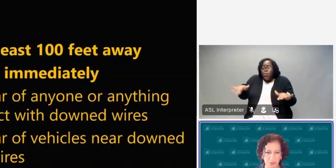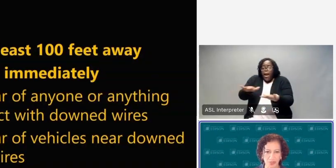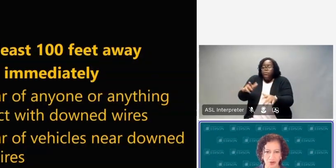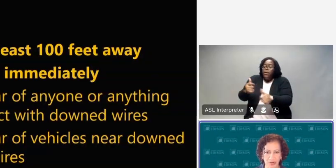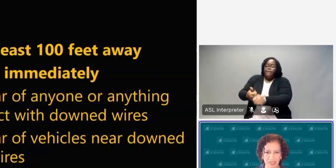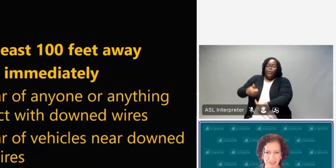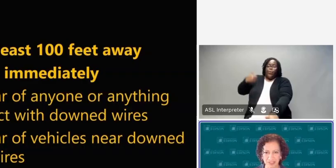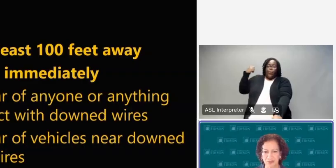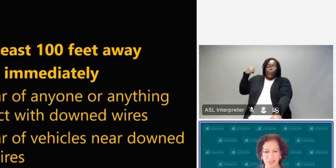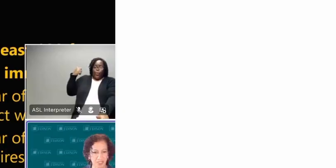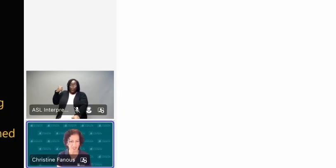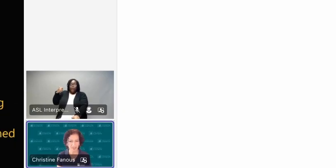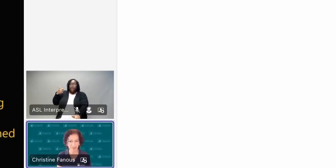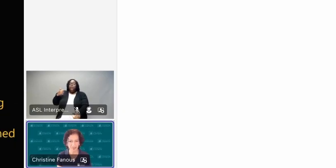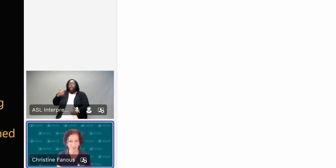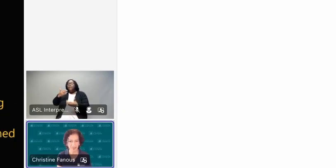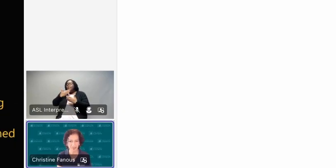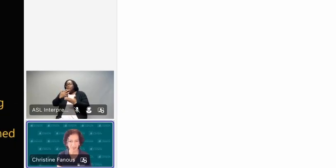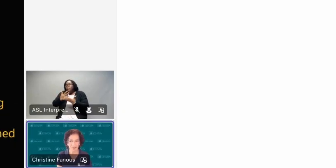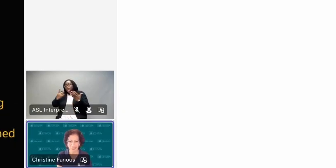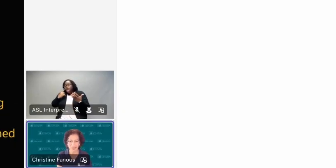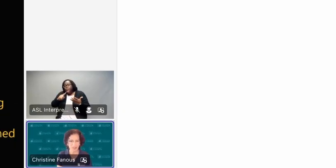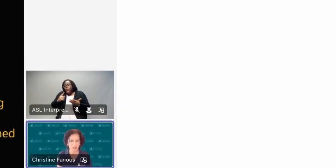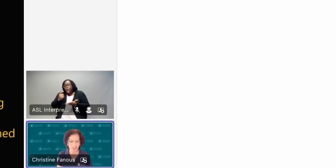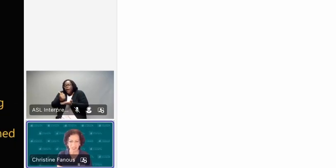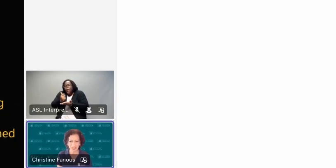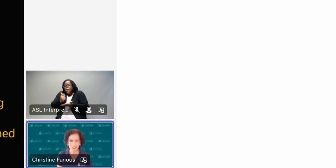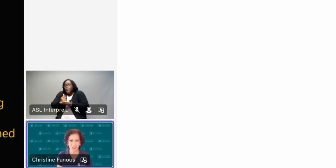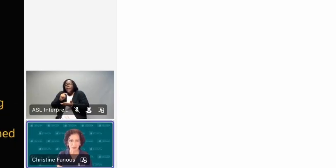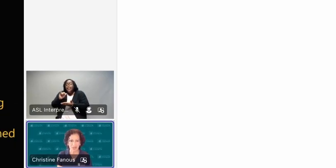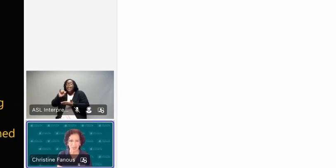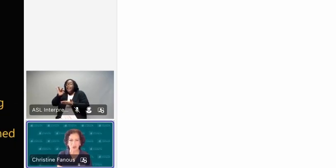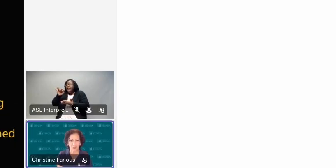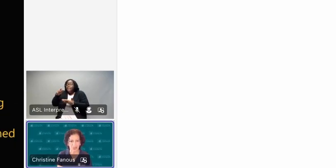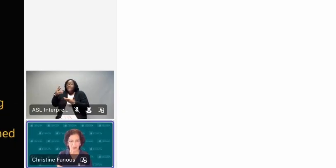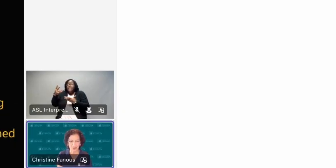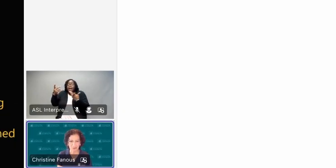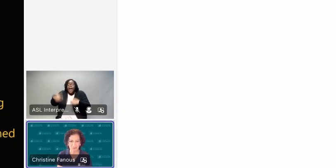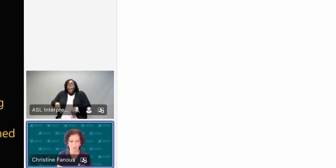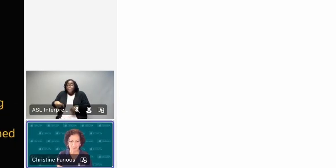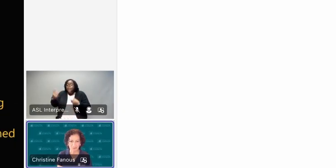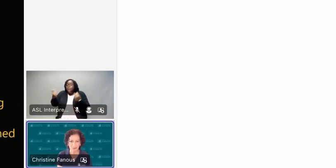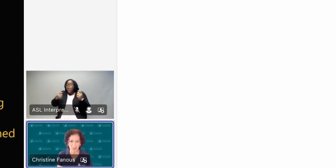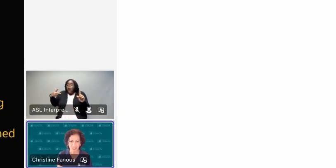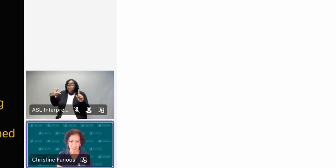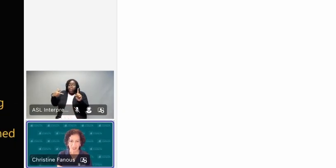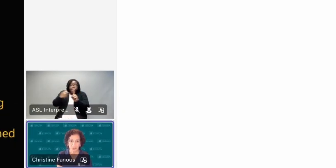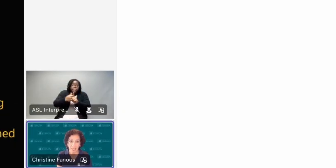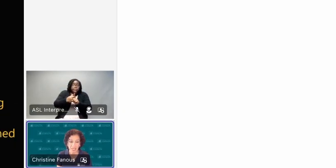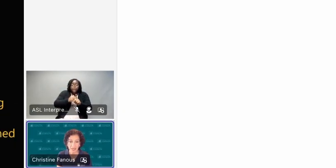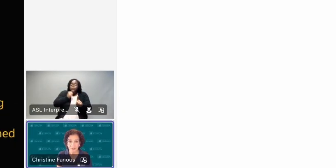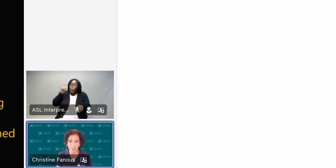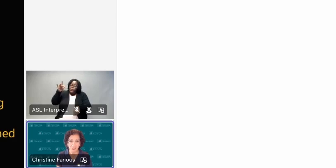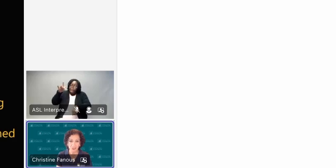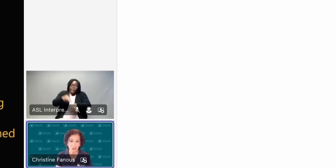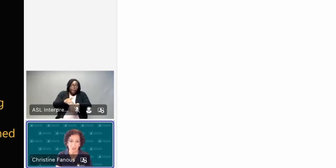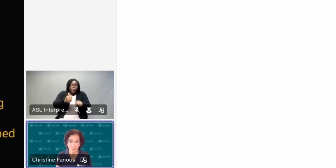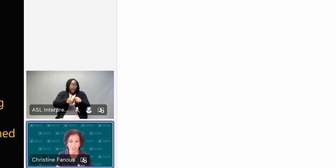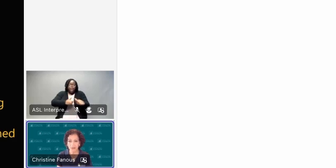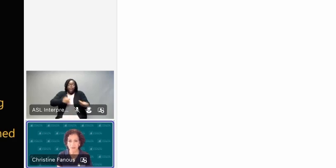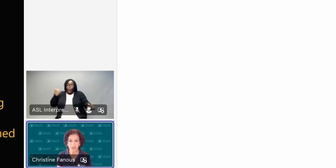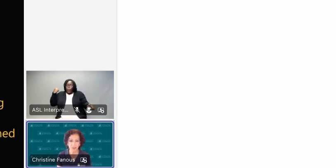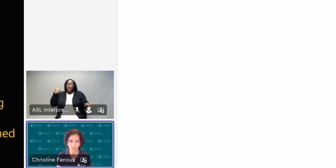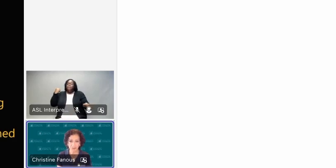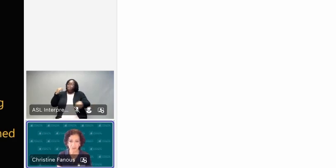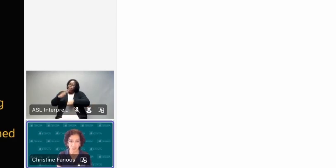whether it be through a car accident or in the neighborhood. Please don't touch it, stay away, and call 911. With that, I'm going to turn it over